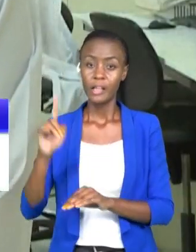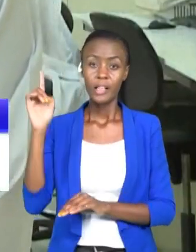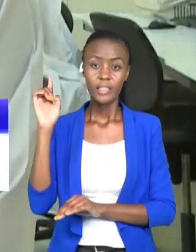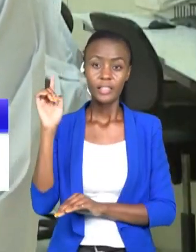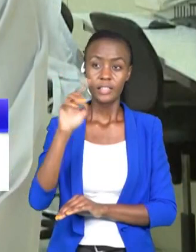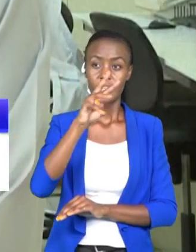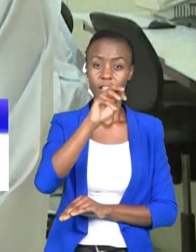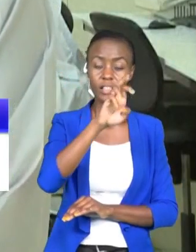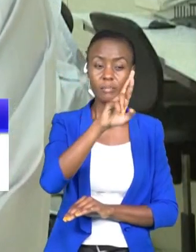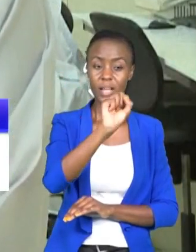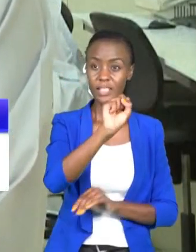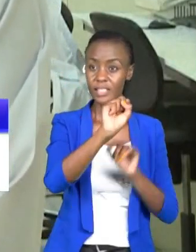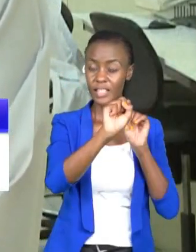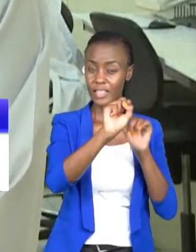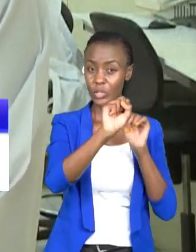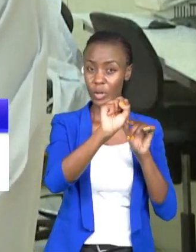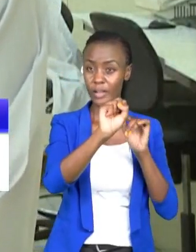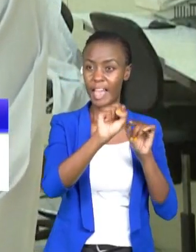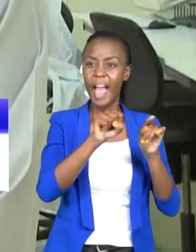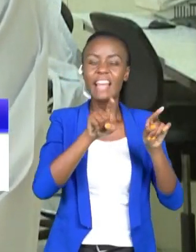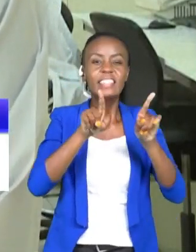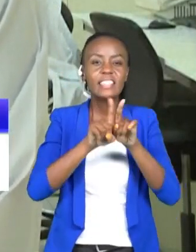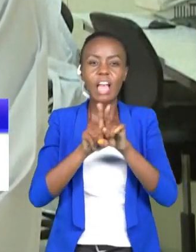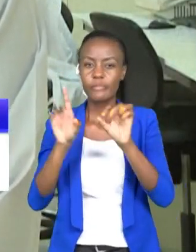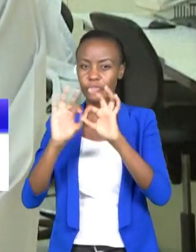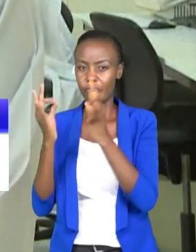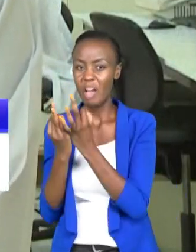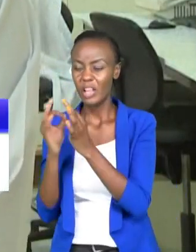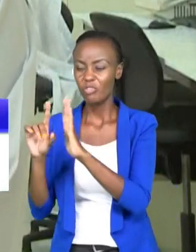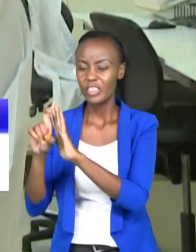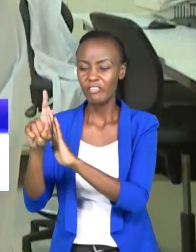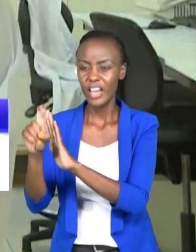Syndrome coronavirus. So it's in the same family of viruses